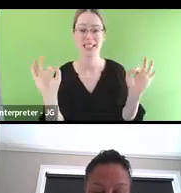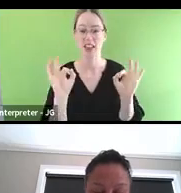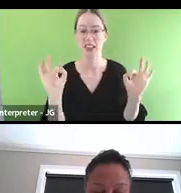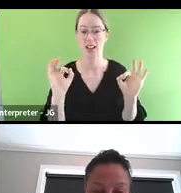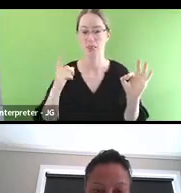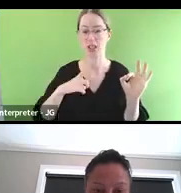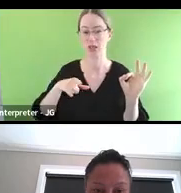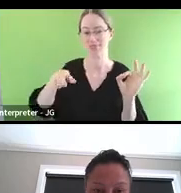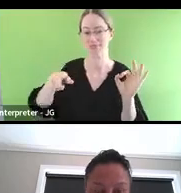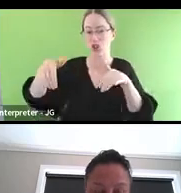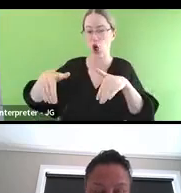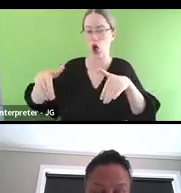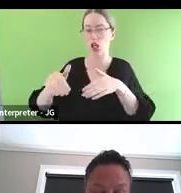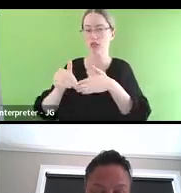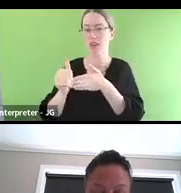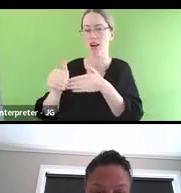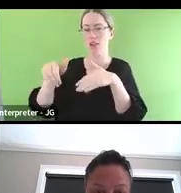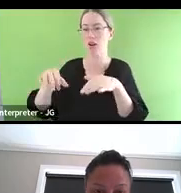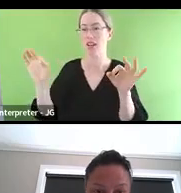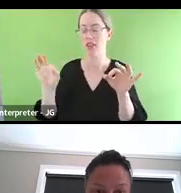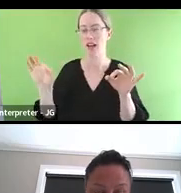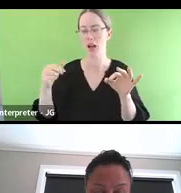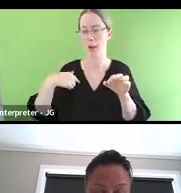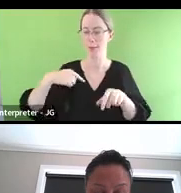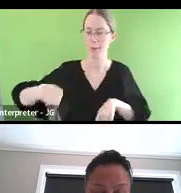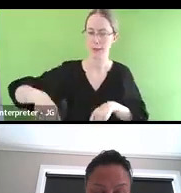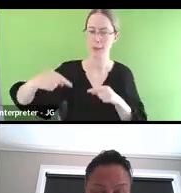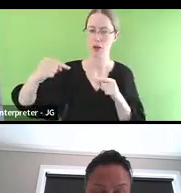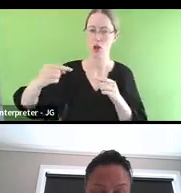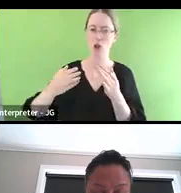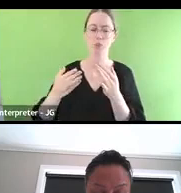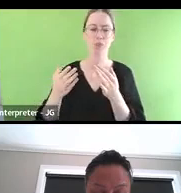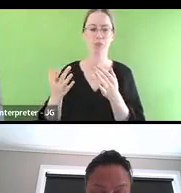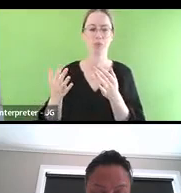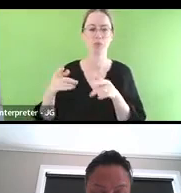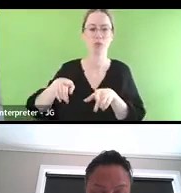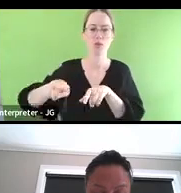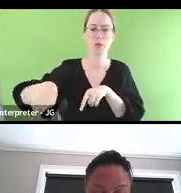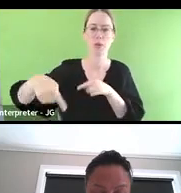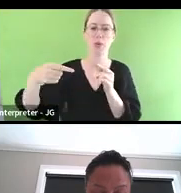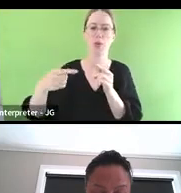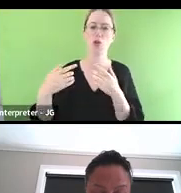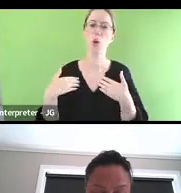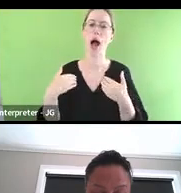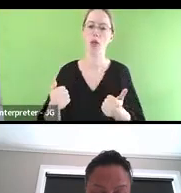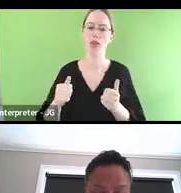dog. And I'm actually fighting that through, trying to fight it through health and